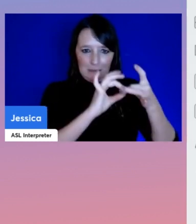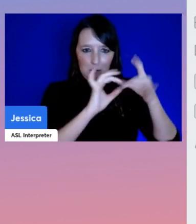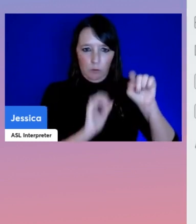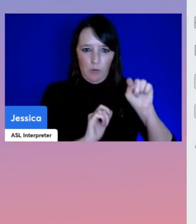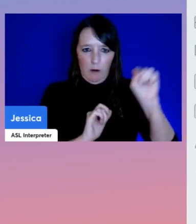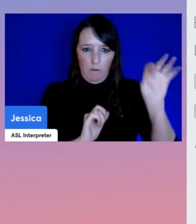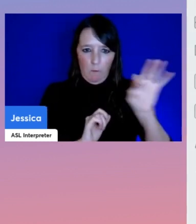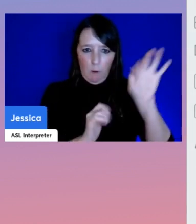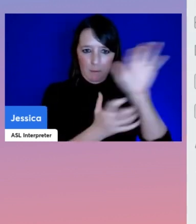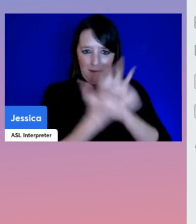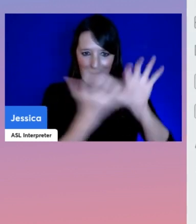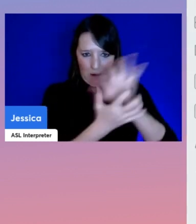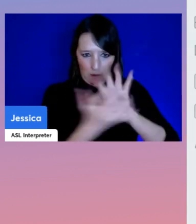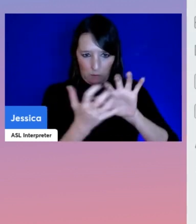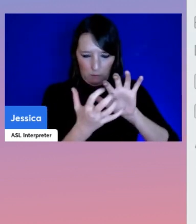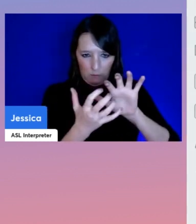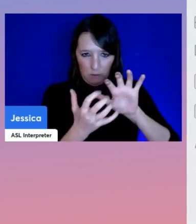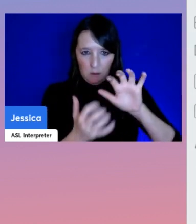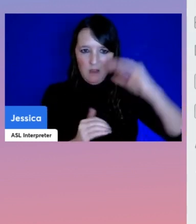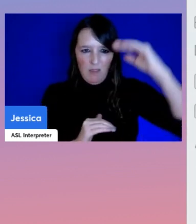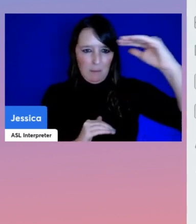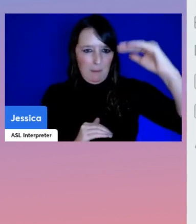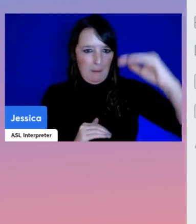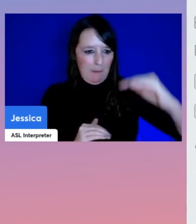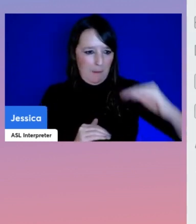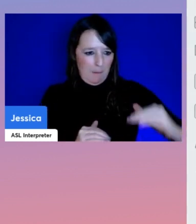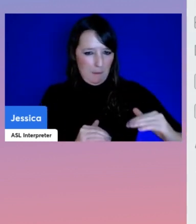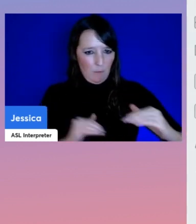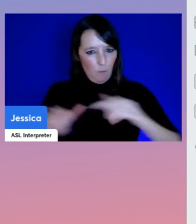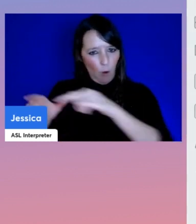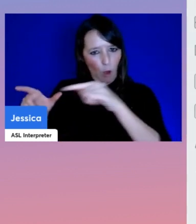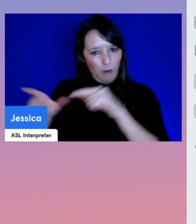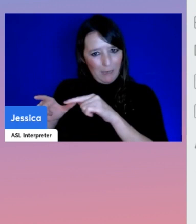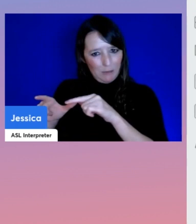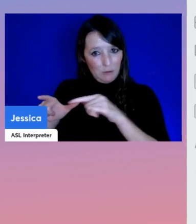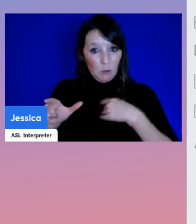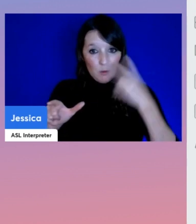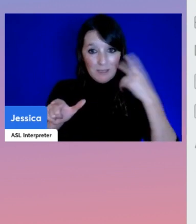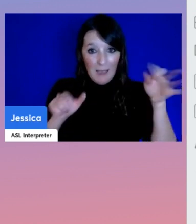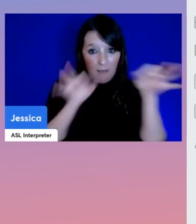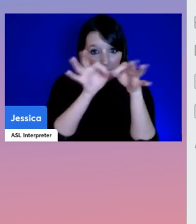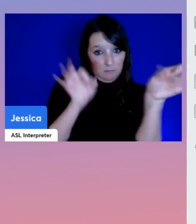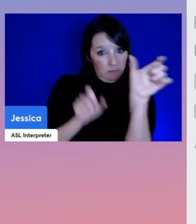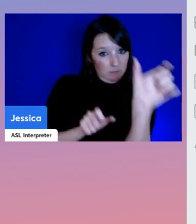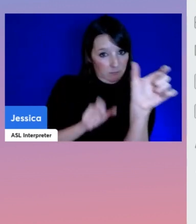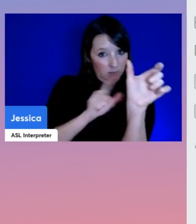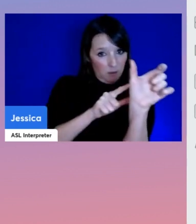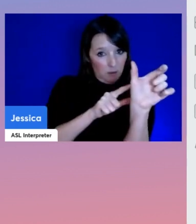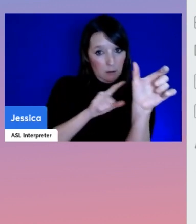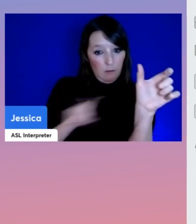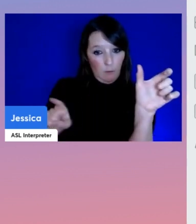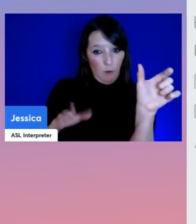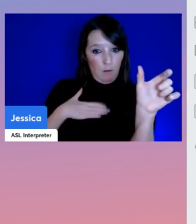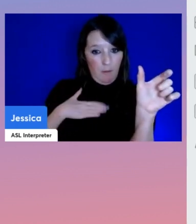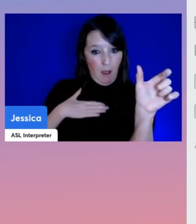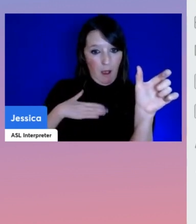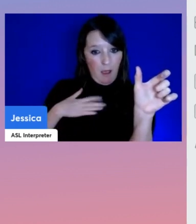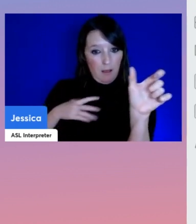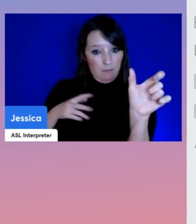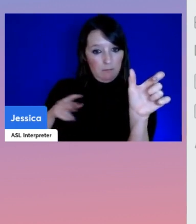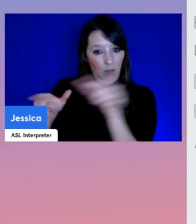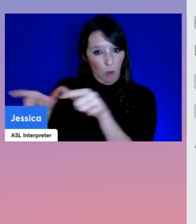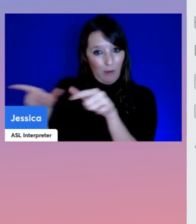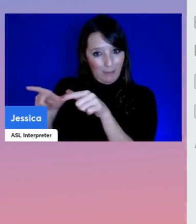lists, this is a policy for allowed locations. So we see I have a variable here for my allowed locations and the same values as